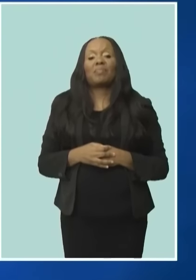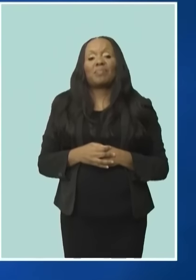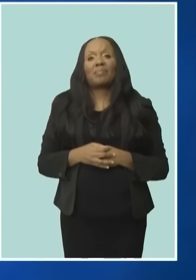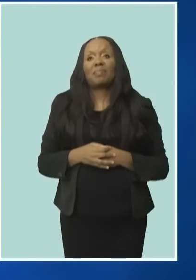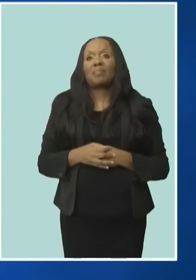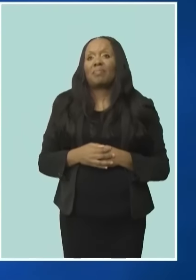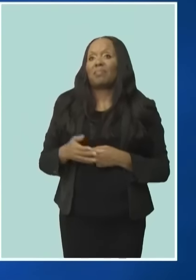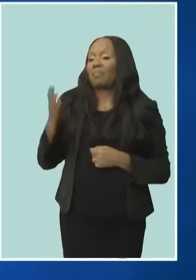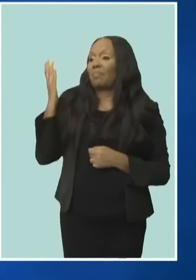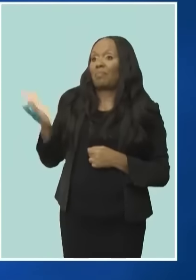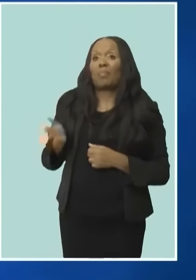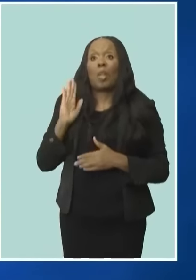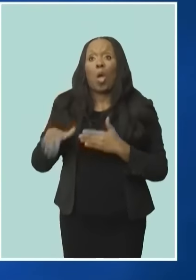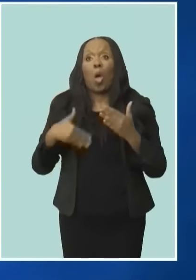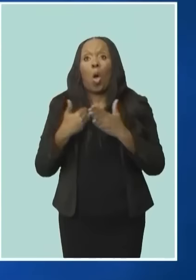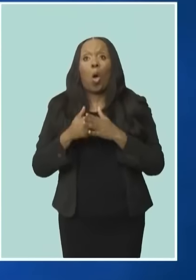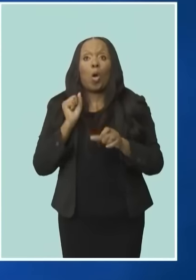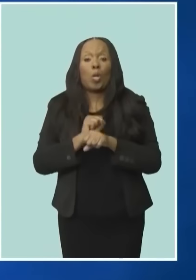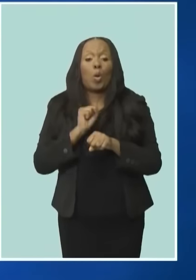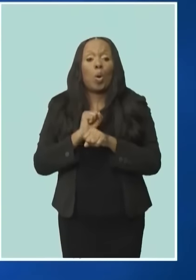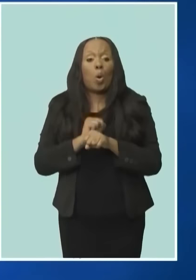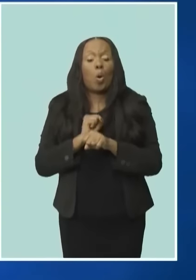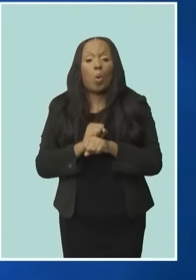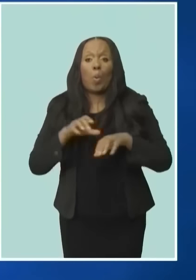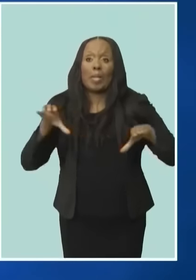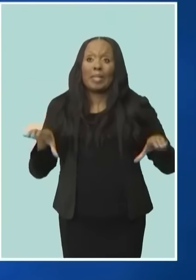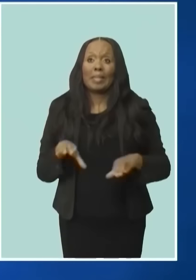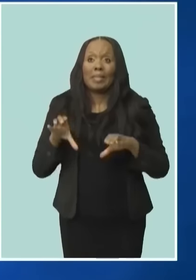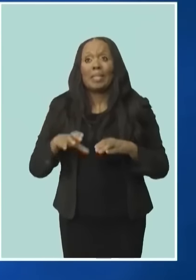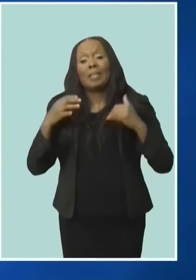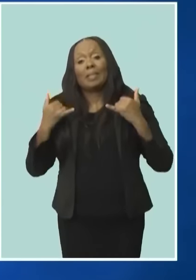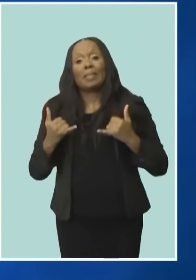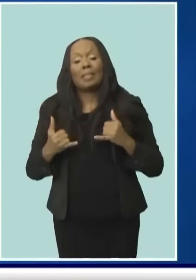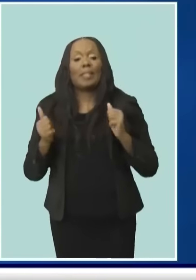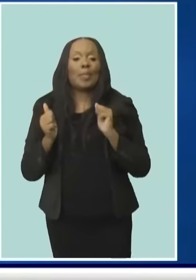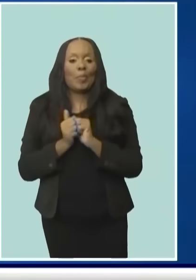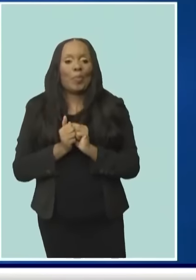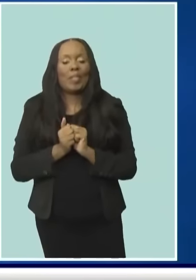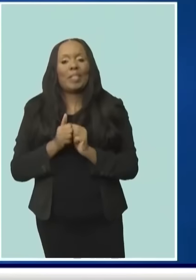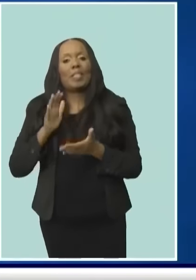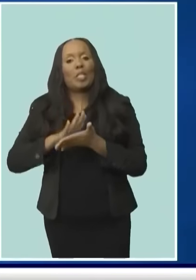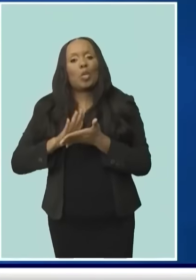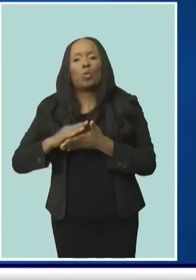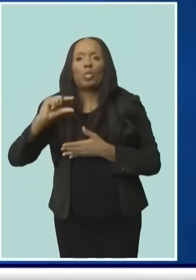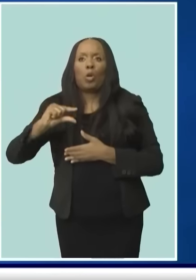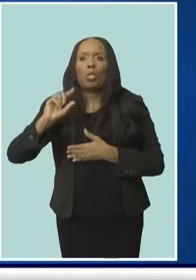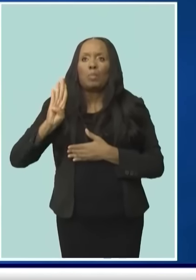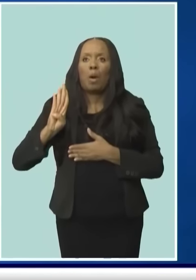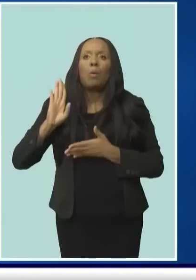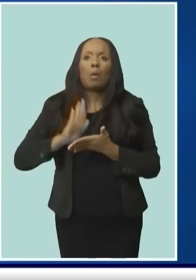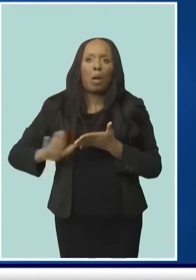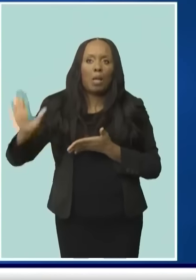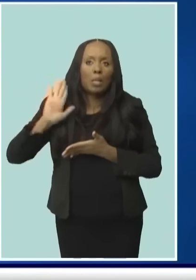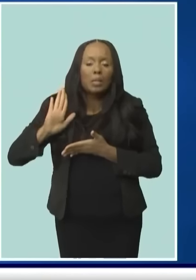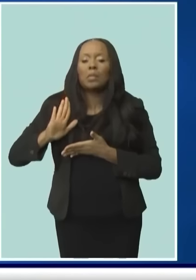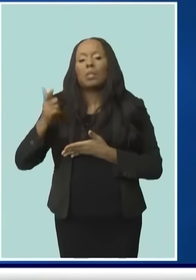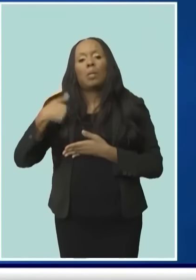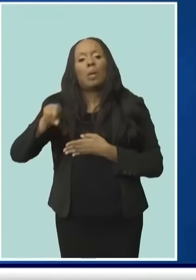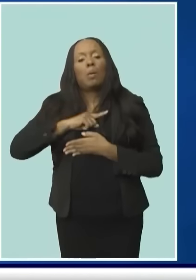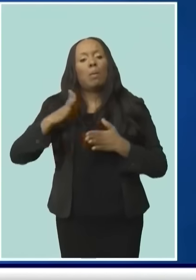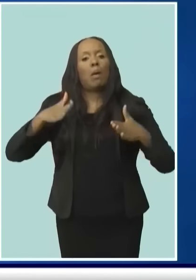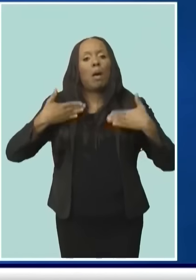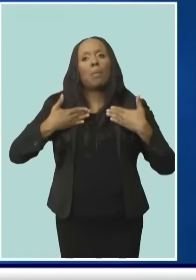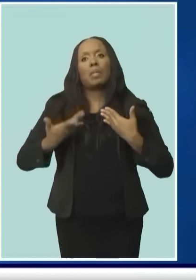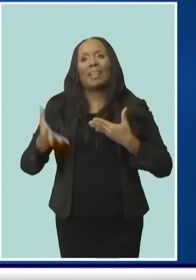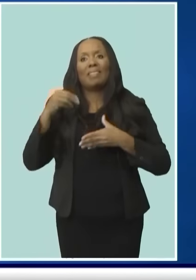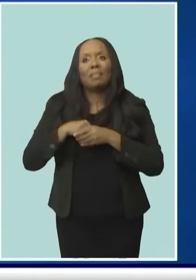in the work done today as it relates to the George Brown team, we're so very, very pleased to be a part of that future